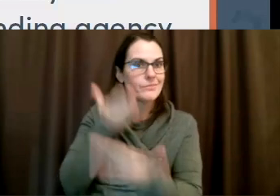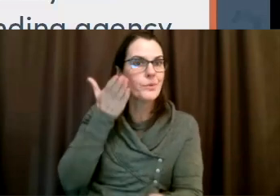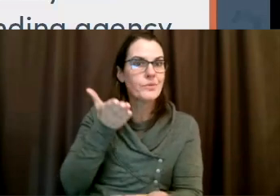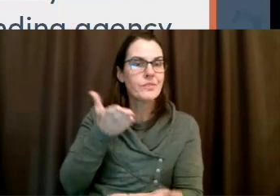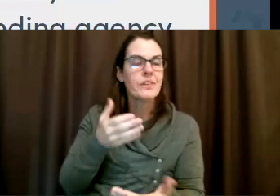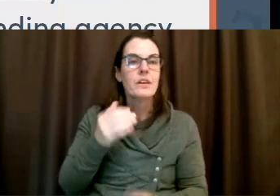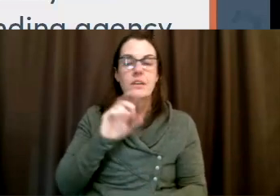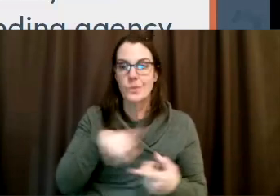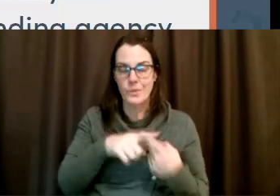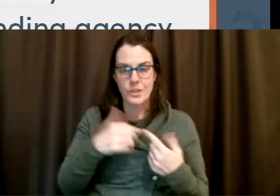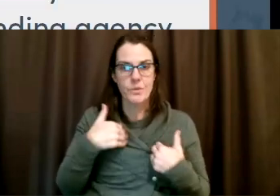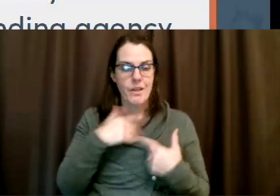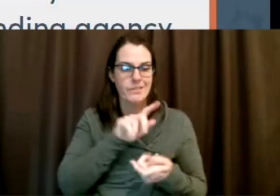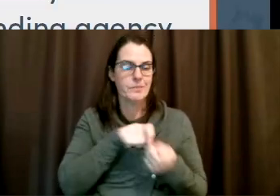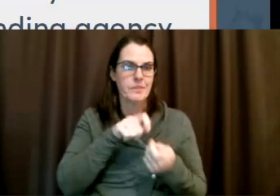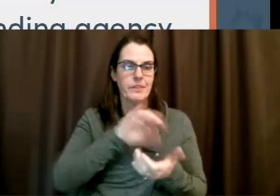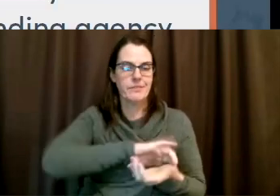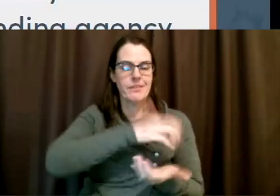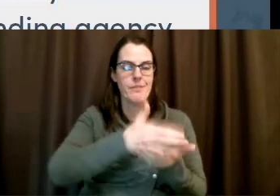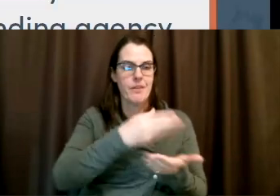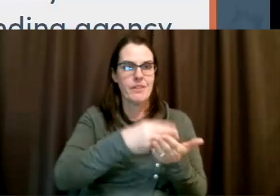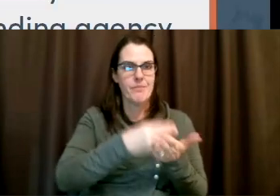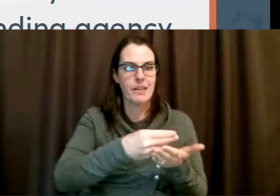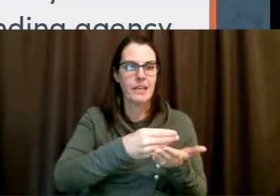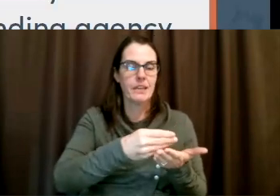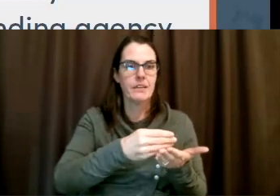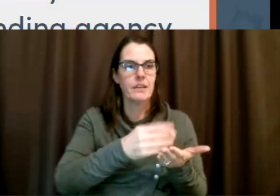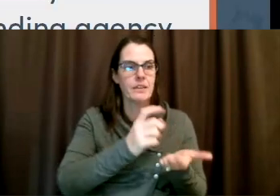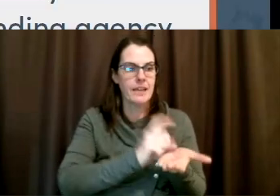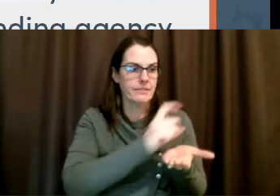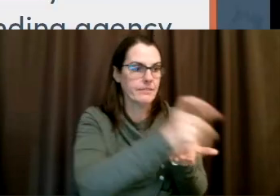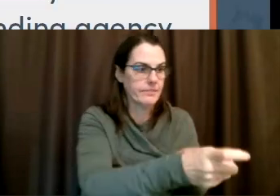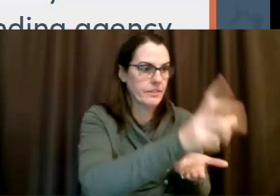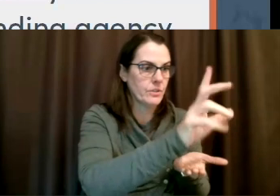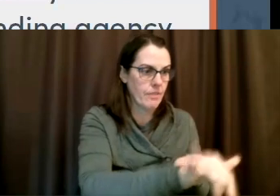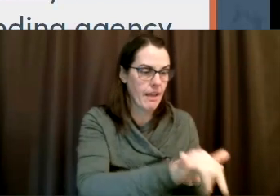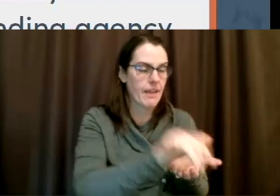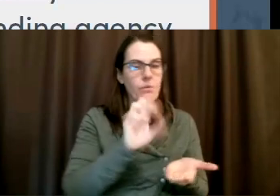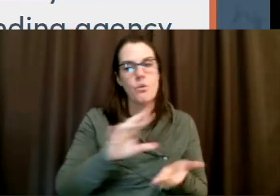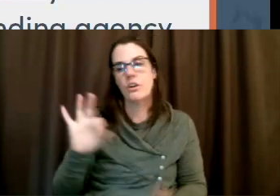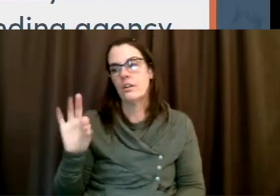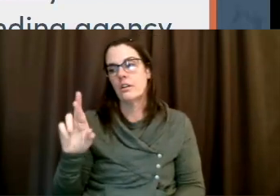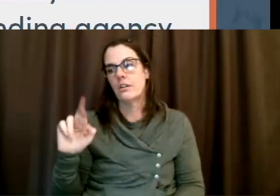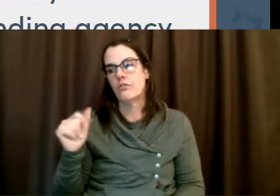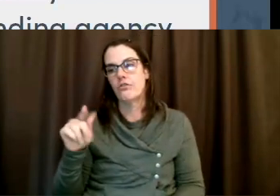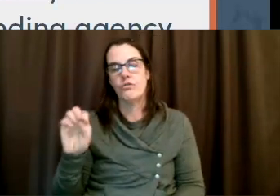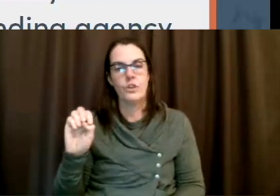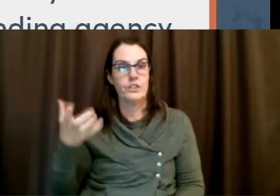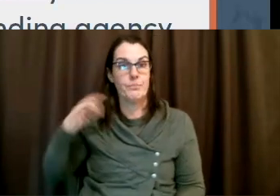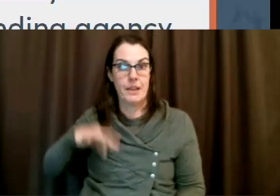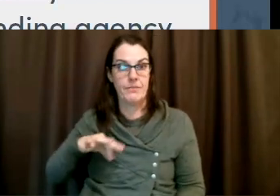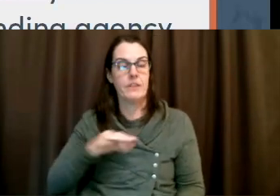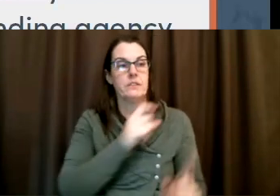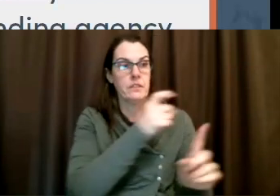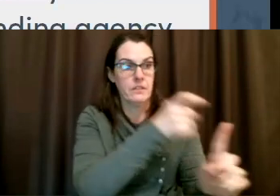a portion of salaries and fringe benefits and taxes and all of that, when you're allocating that to a federal grant, you can see that